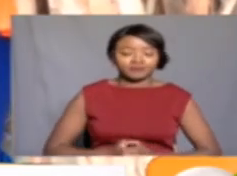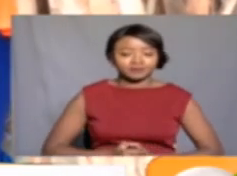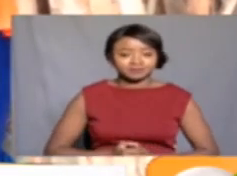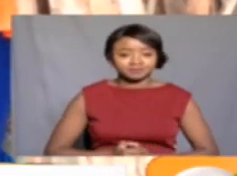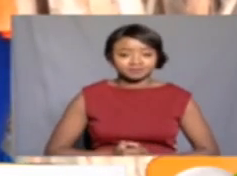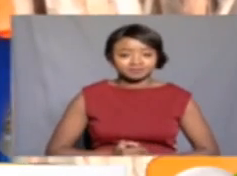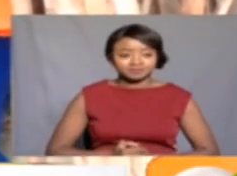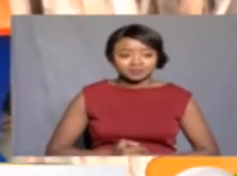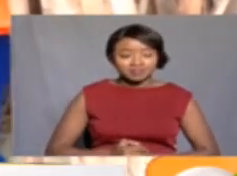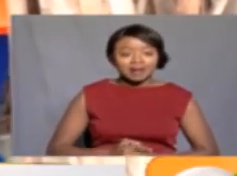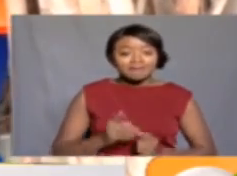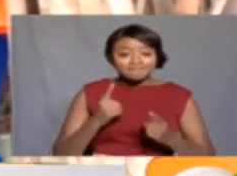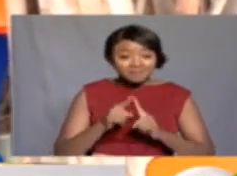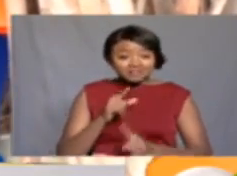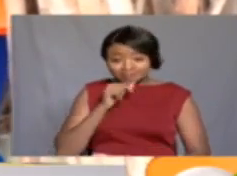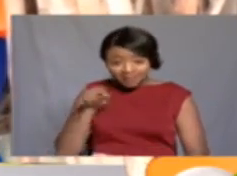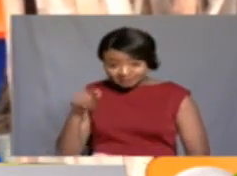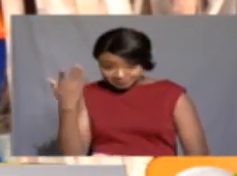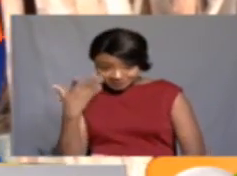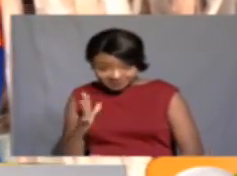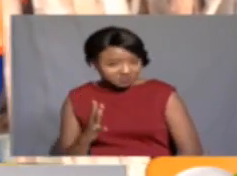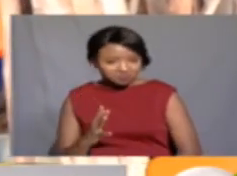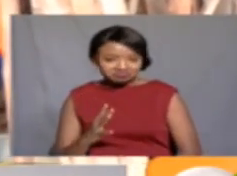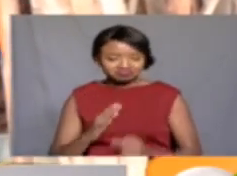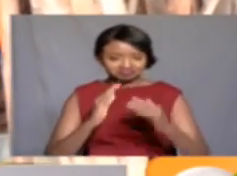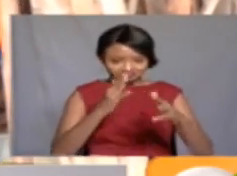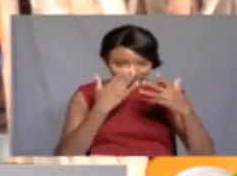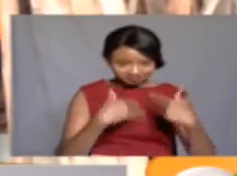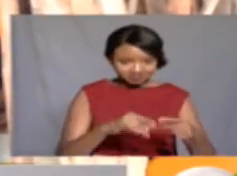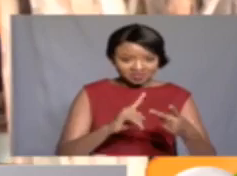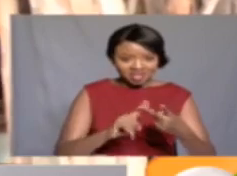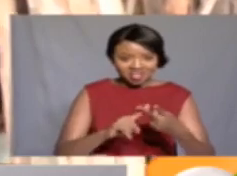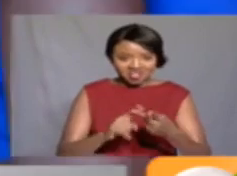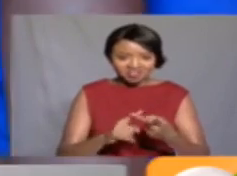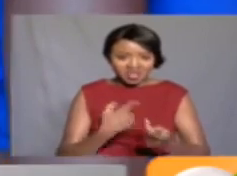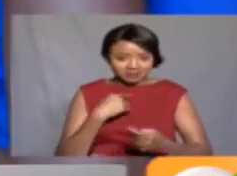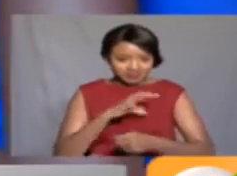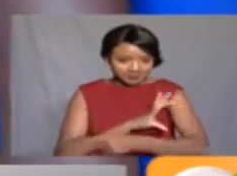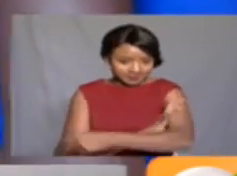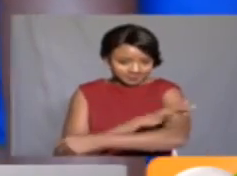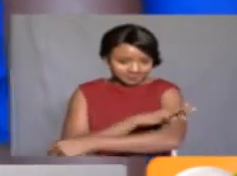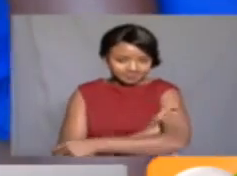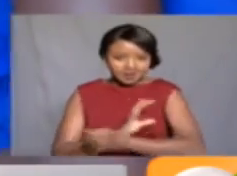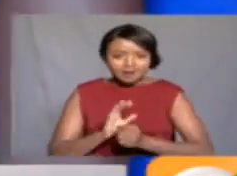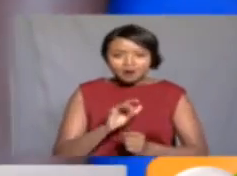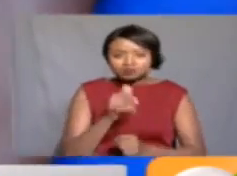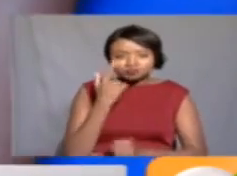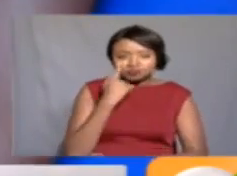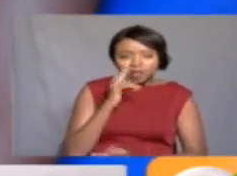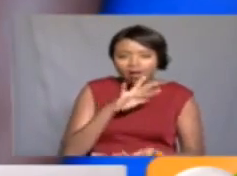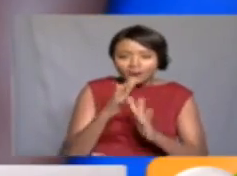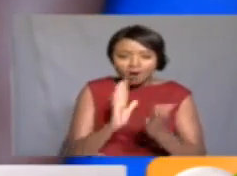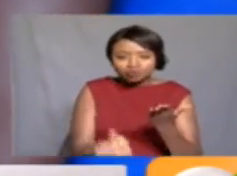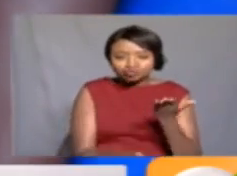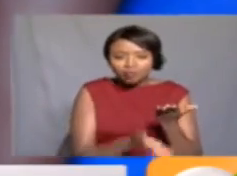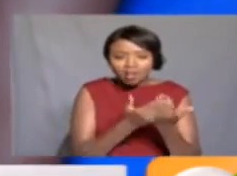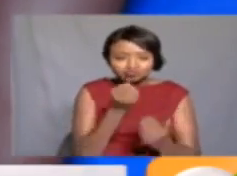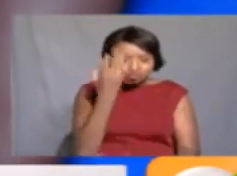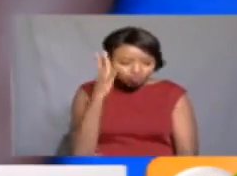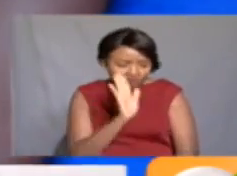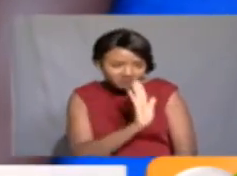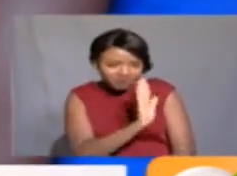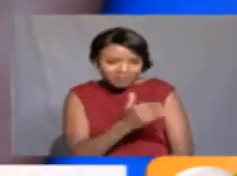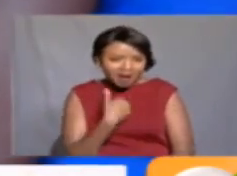But Ajon is not finished yet. He pulls out the mid-upper arm circumference measure, the MUAC strip. It will help to see if Frederick